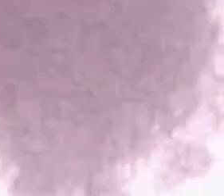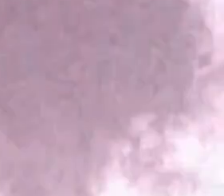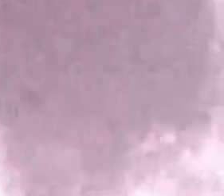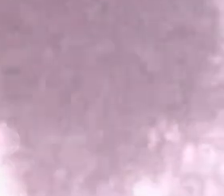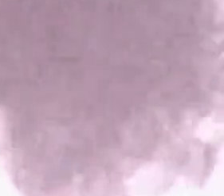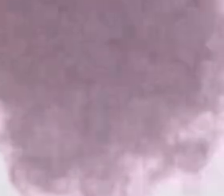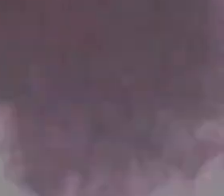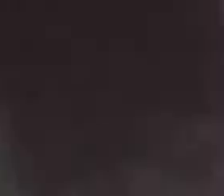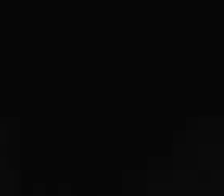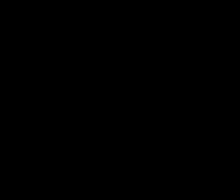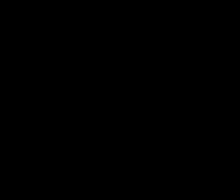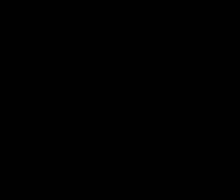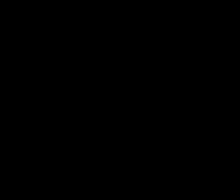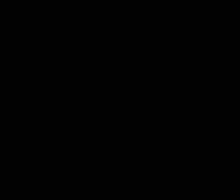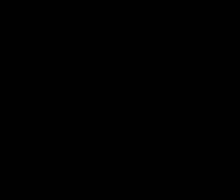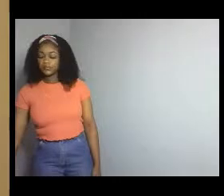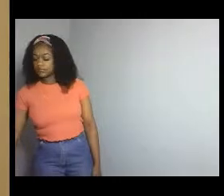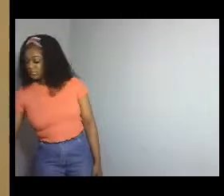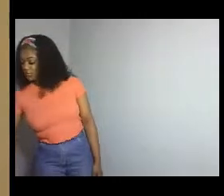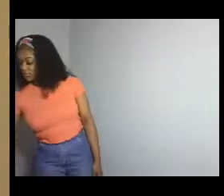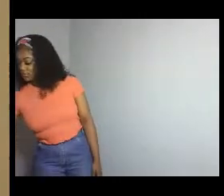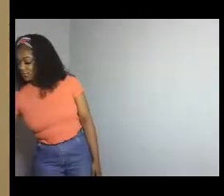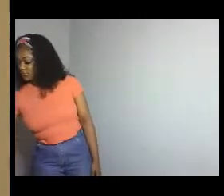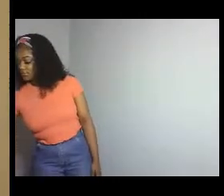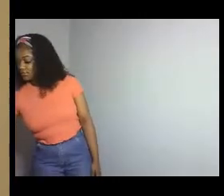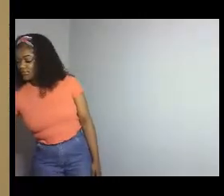me, for me.